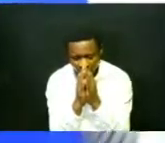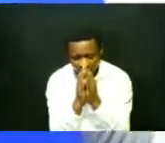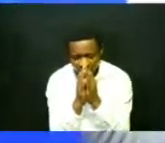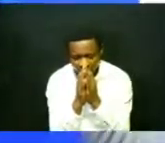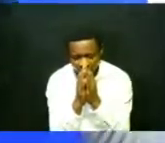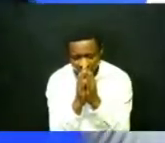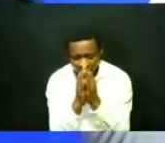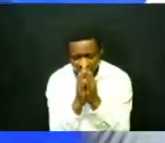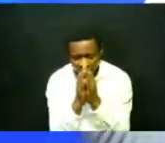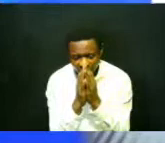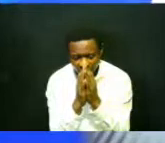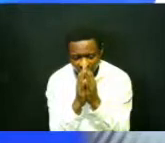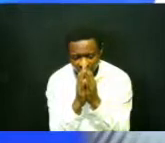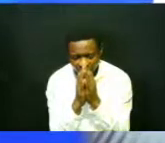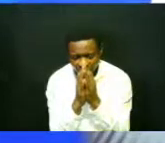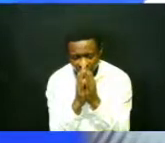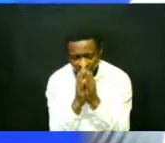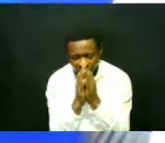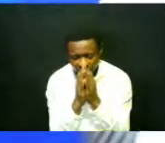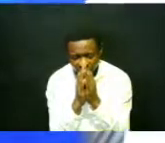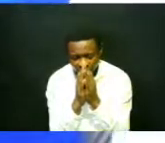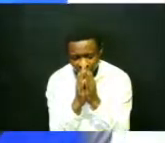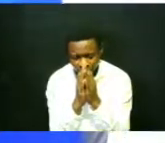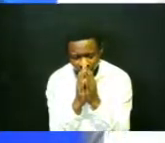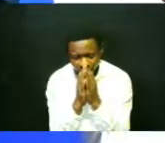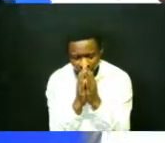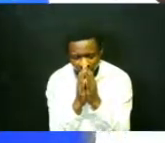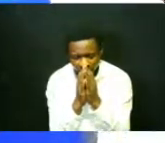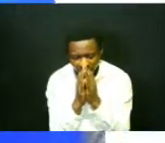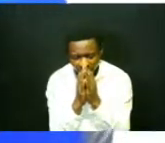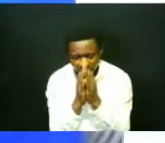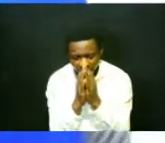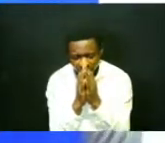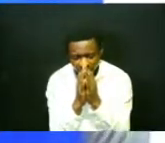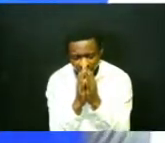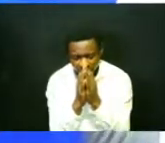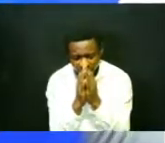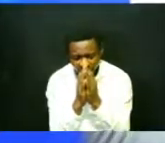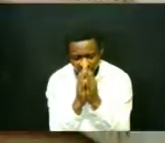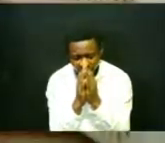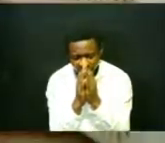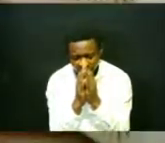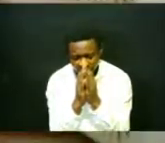coast. May he turn your situation around.